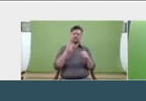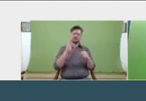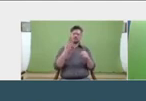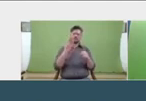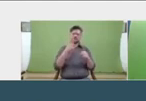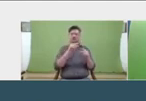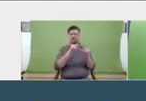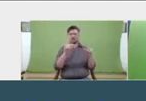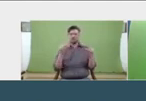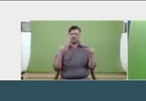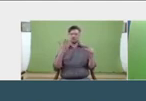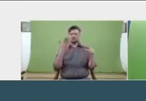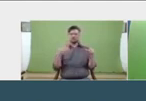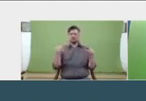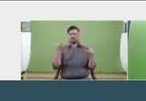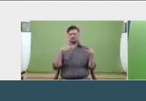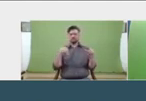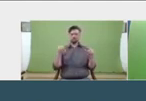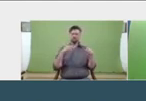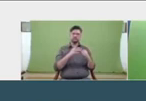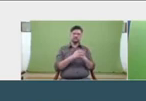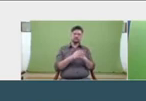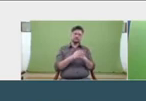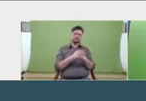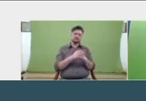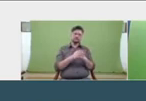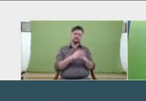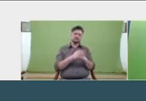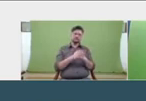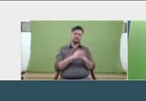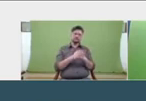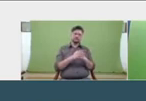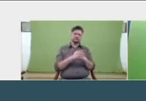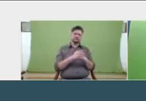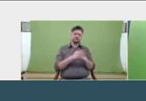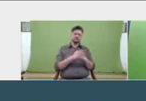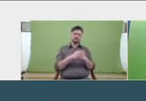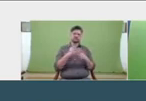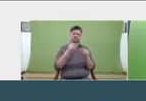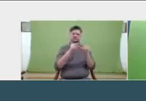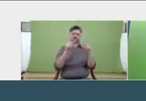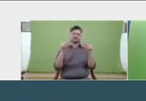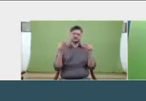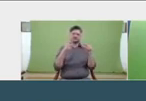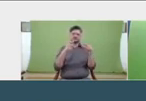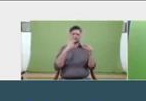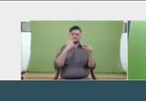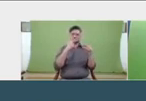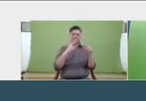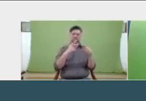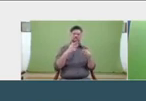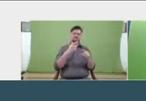pronunciation i won't do kumar rajavai at titan okay so this is means